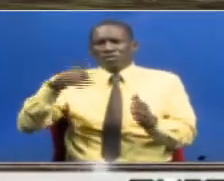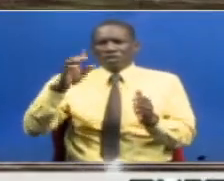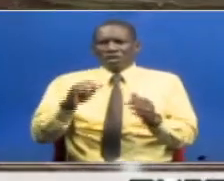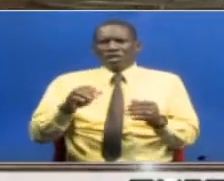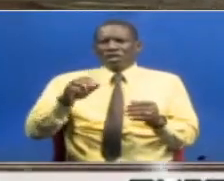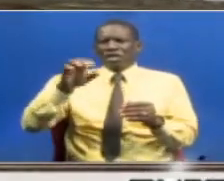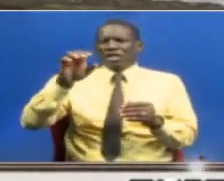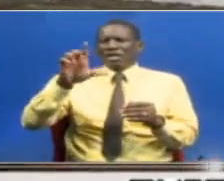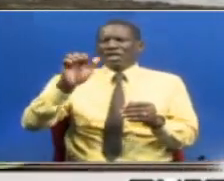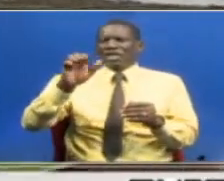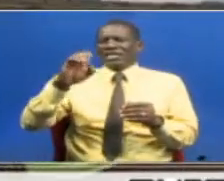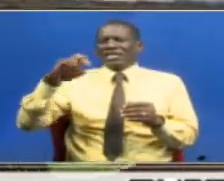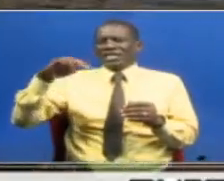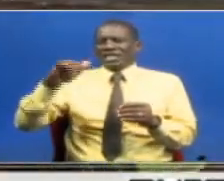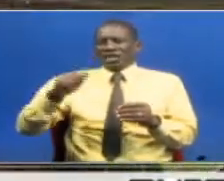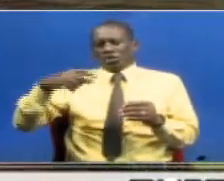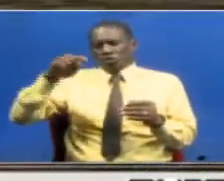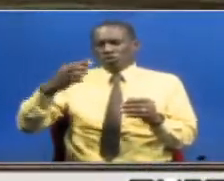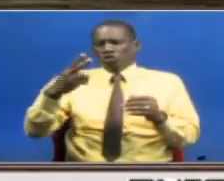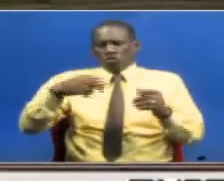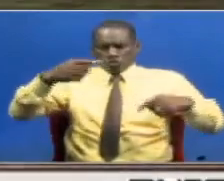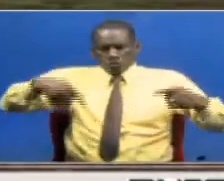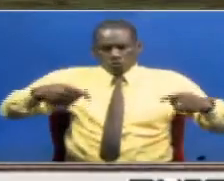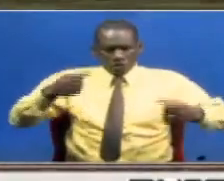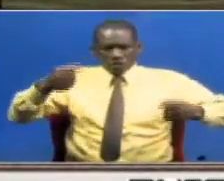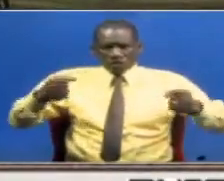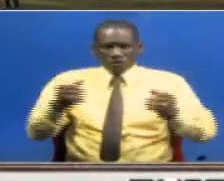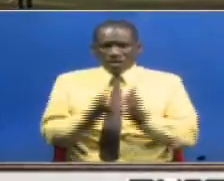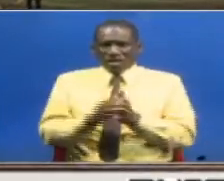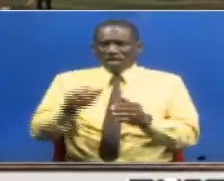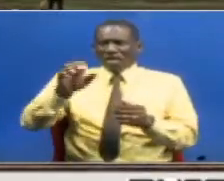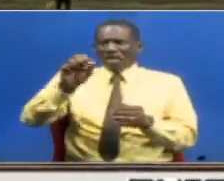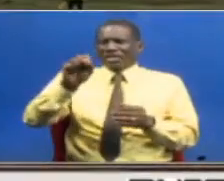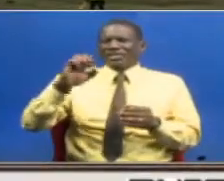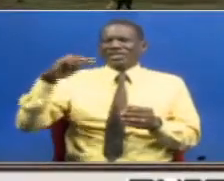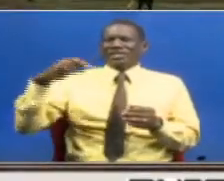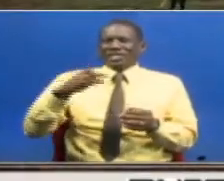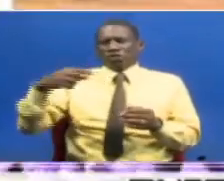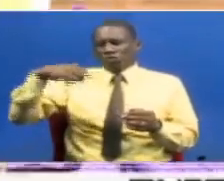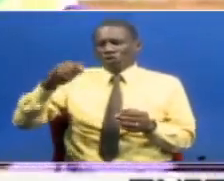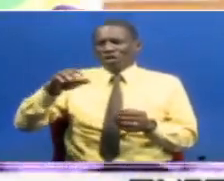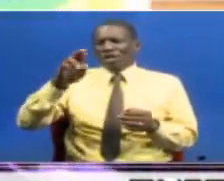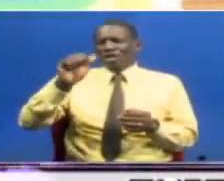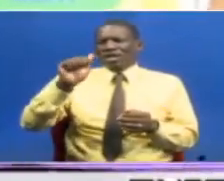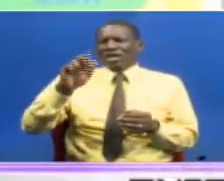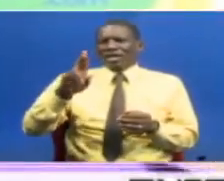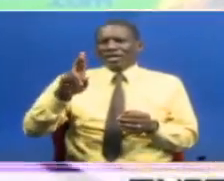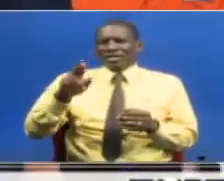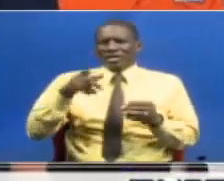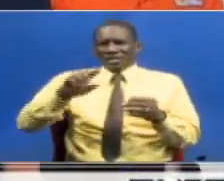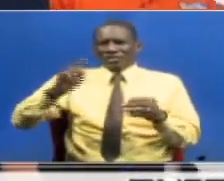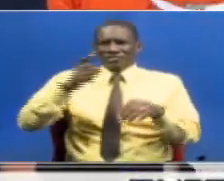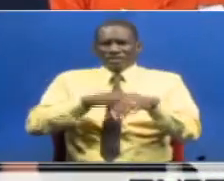Sardinha won the two-wheel drive category, with Karamvir Singh winning the RX Cubs category. This was the first time